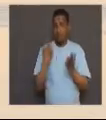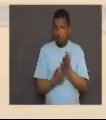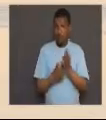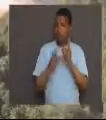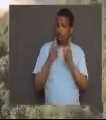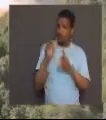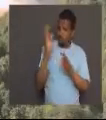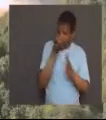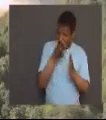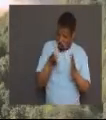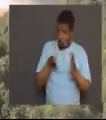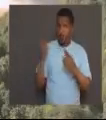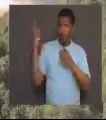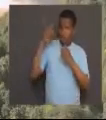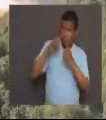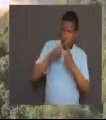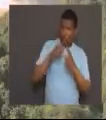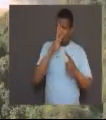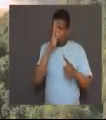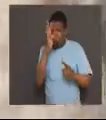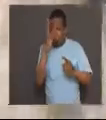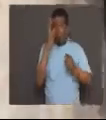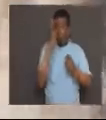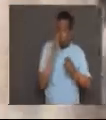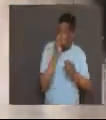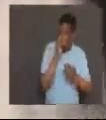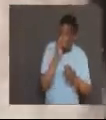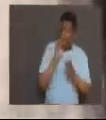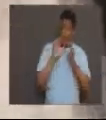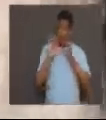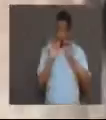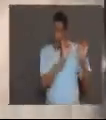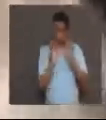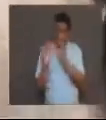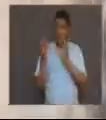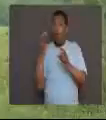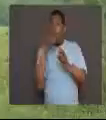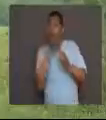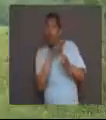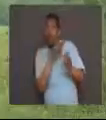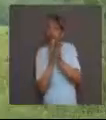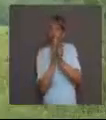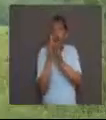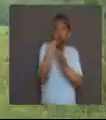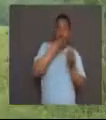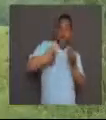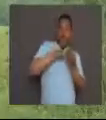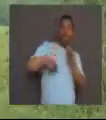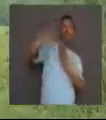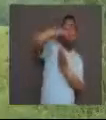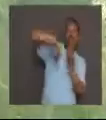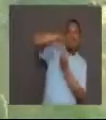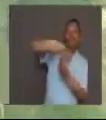designed to encourage wise interaction with our environment.